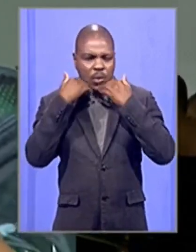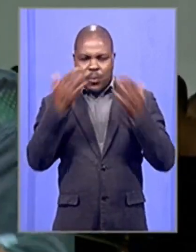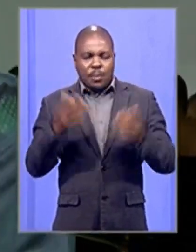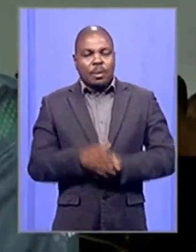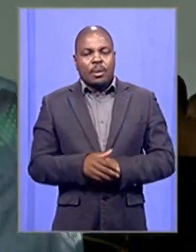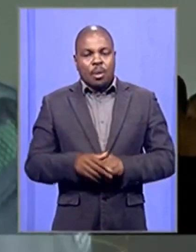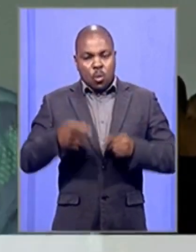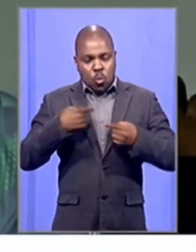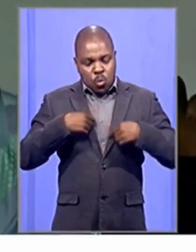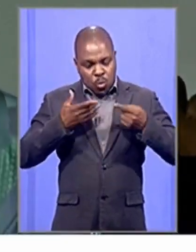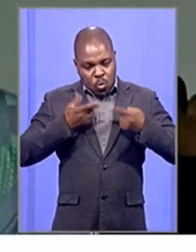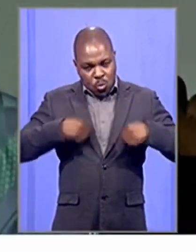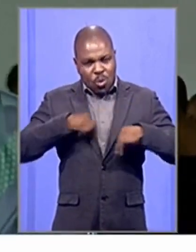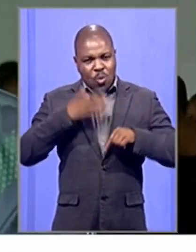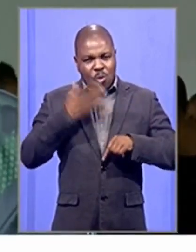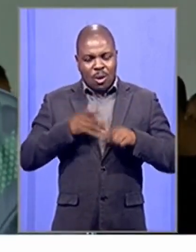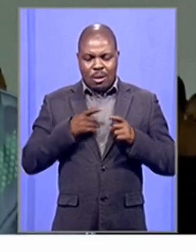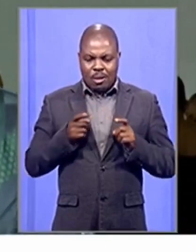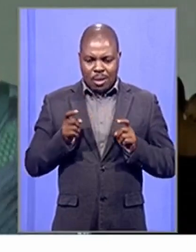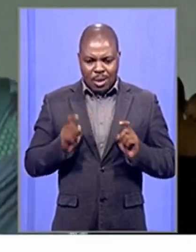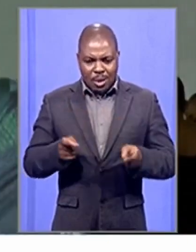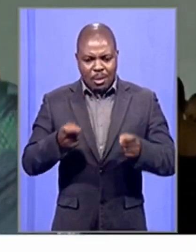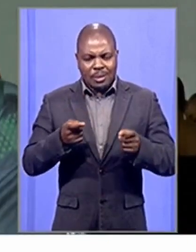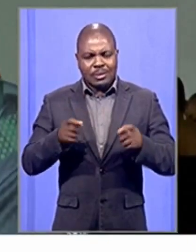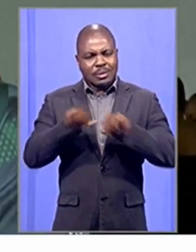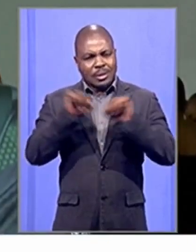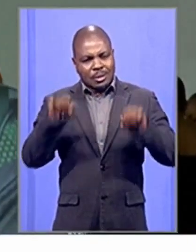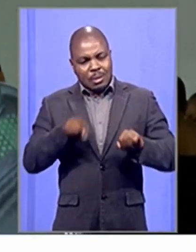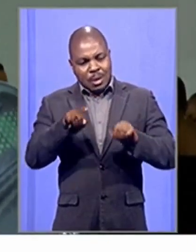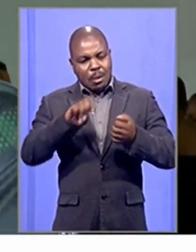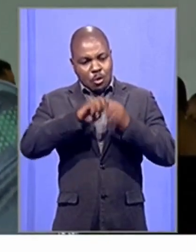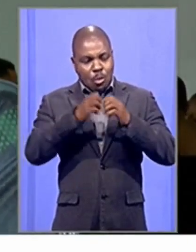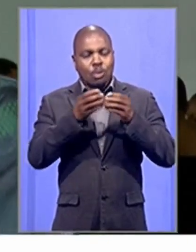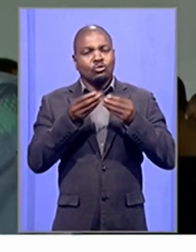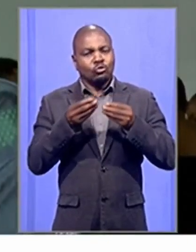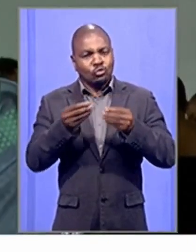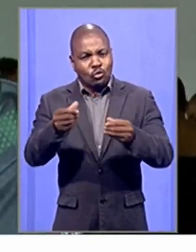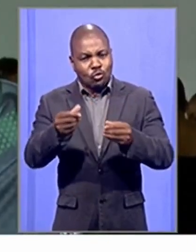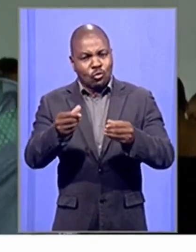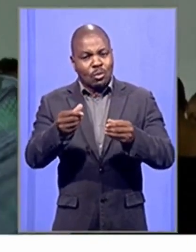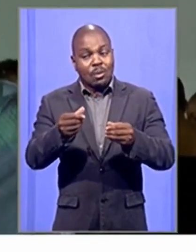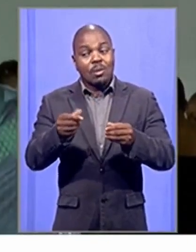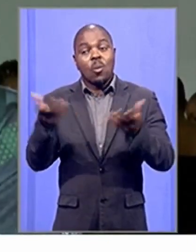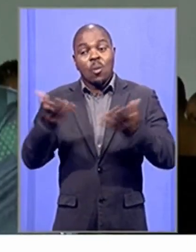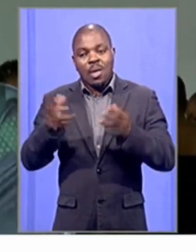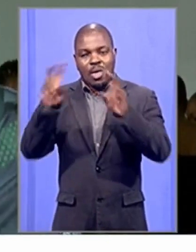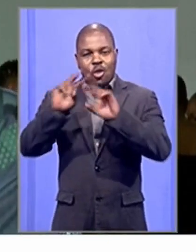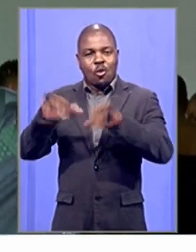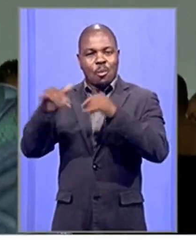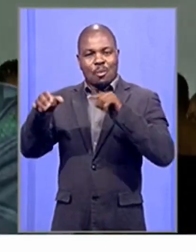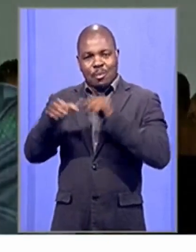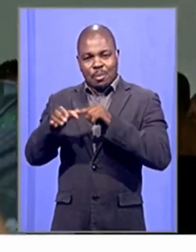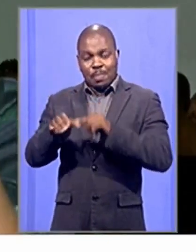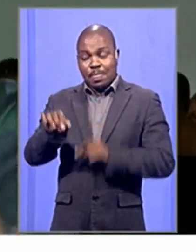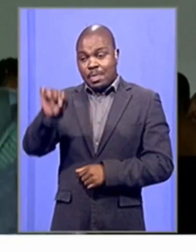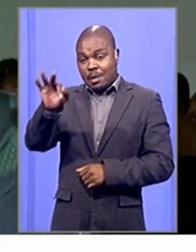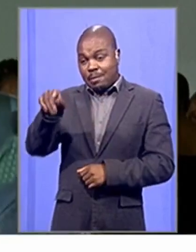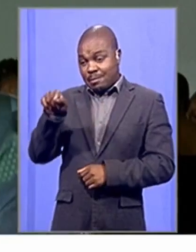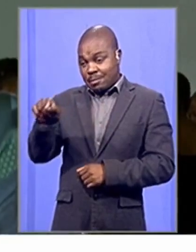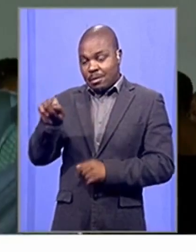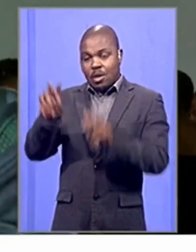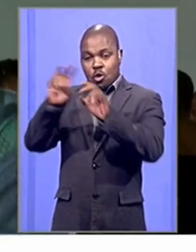an emergency mechanism of intervention that deals with the problem, which is at ESCOM. If the problem at ESCOM